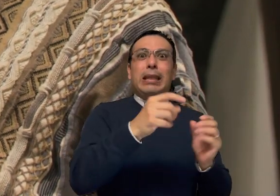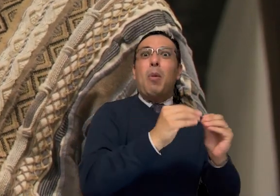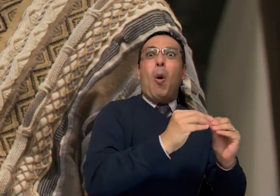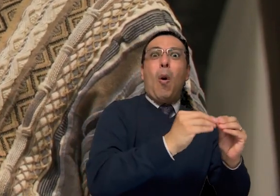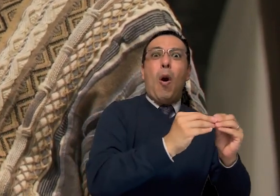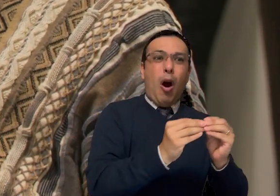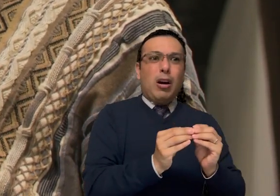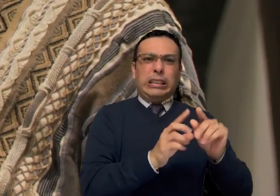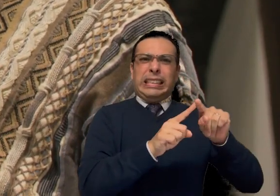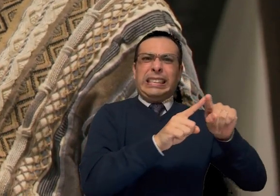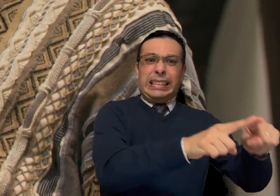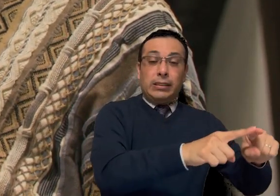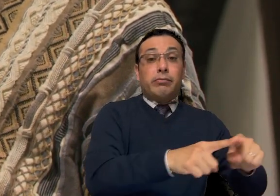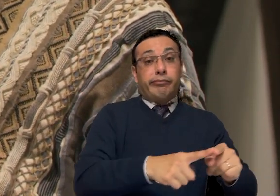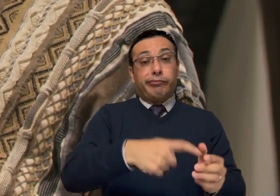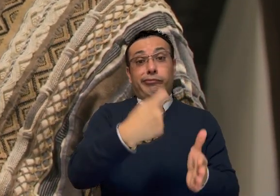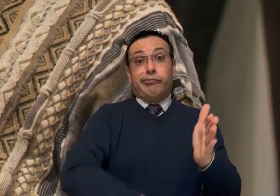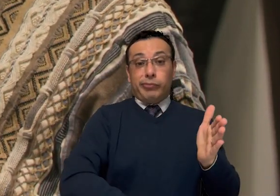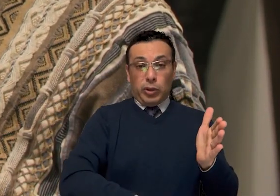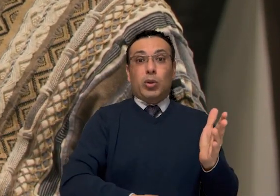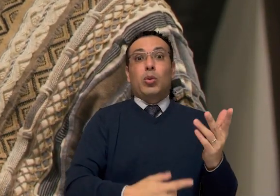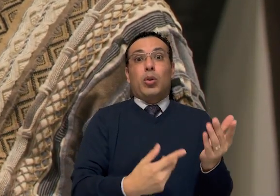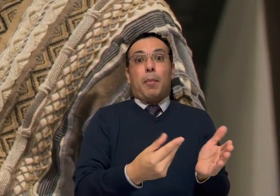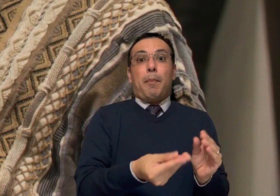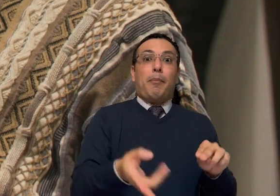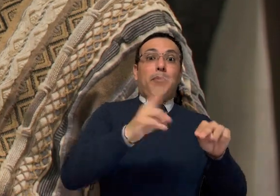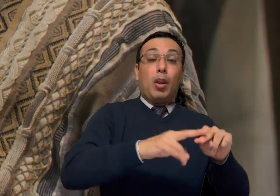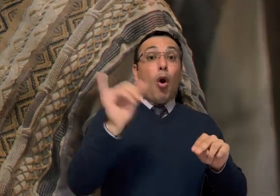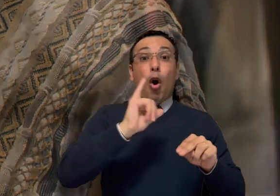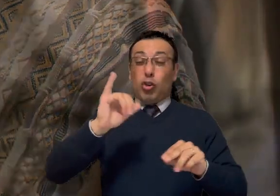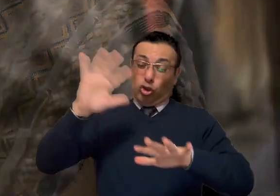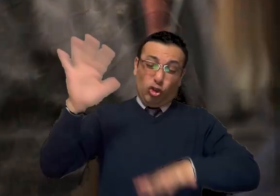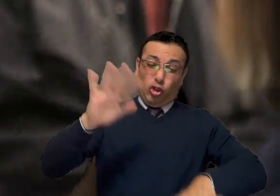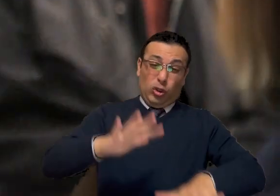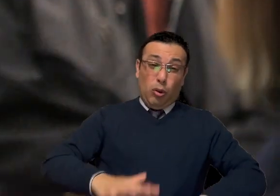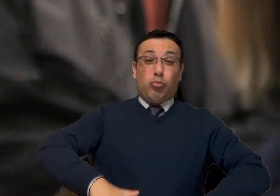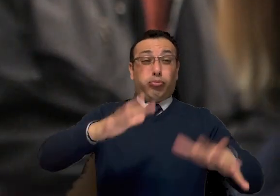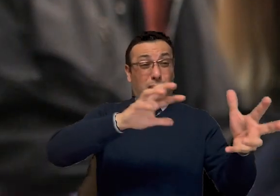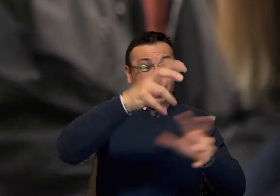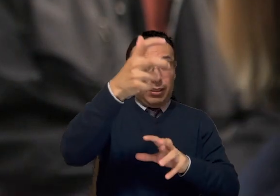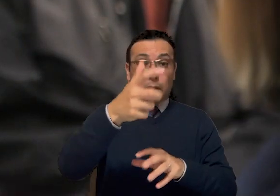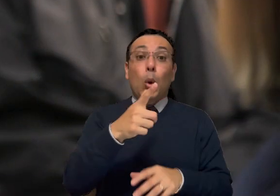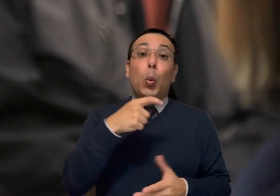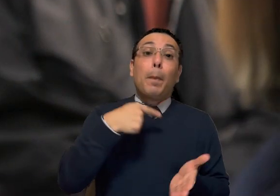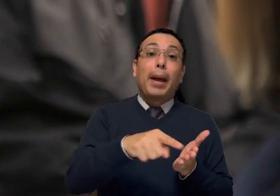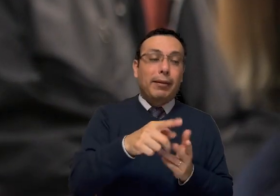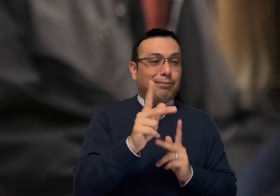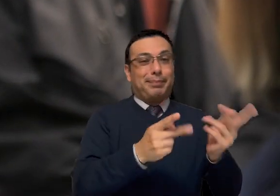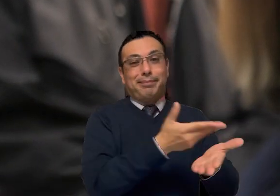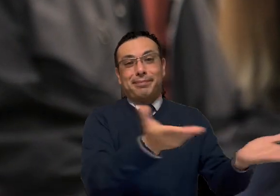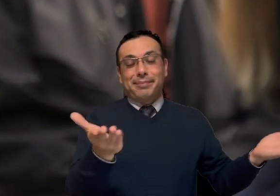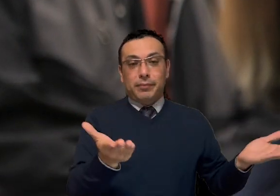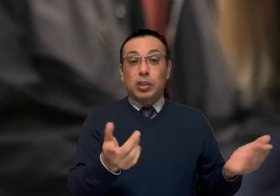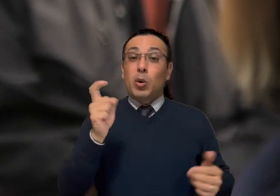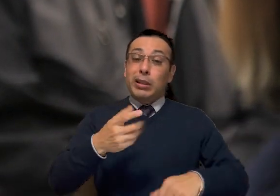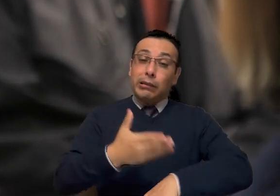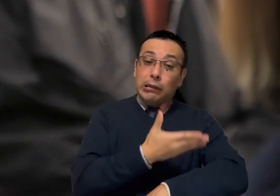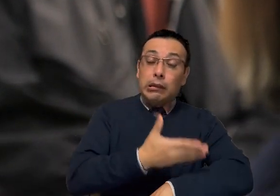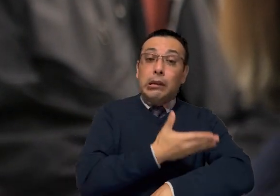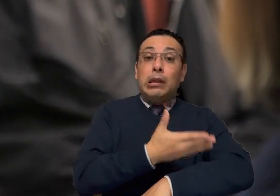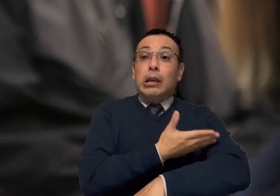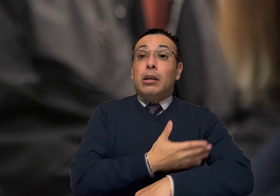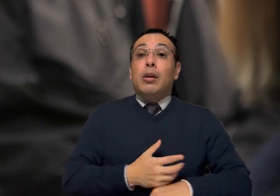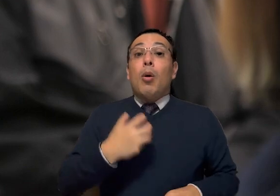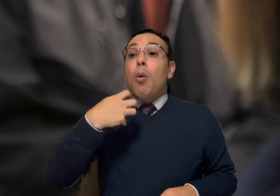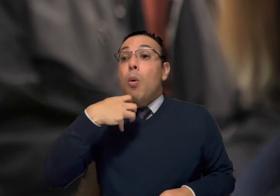economically. Storm cost recovery is then passed on to ratepayers. So in addition to updating the grid, older generation power plants are